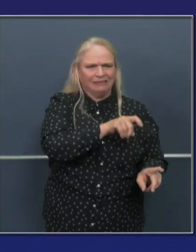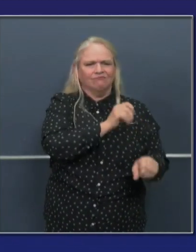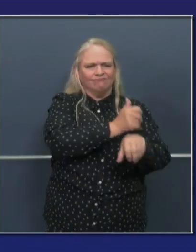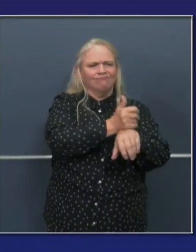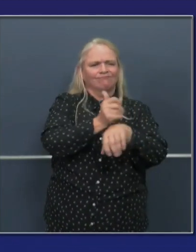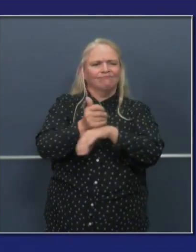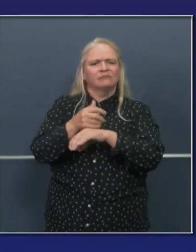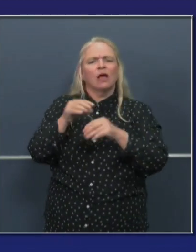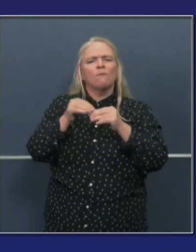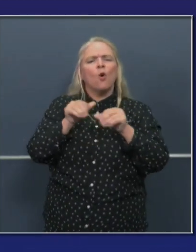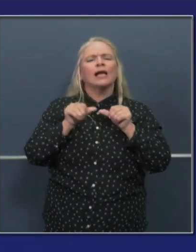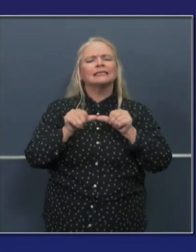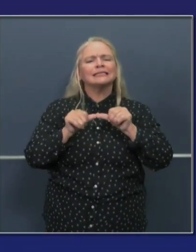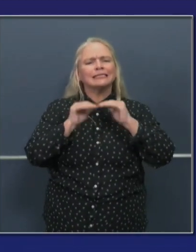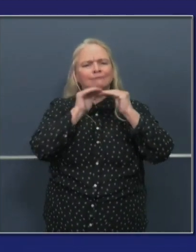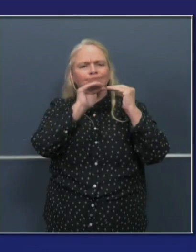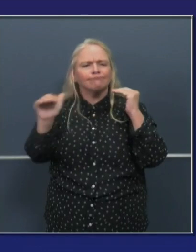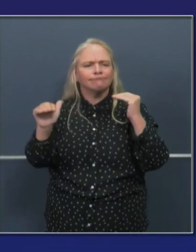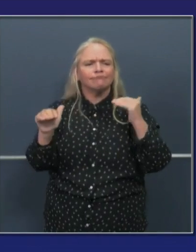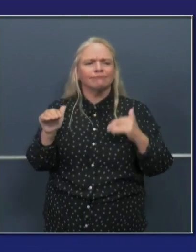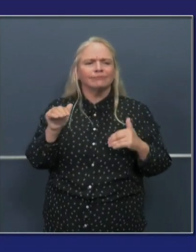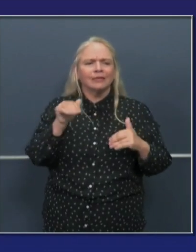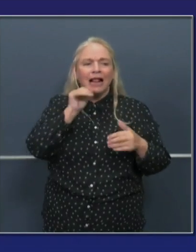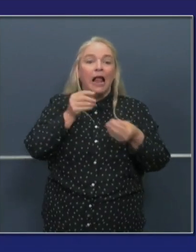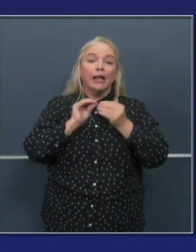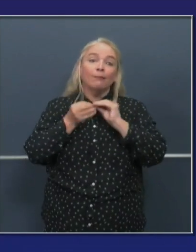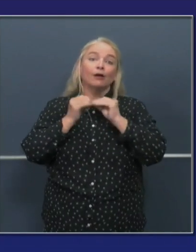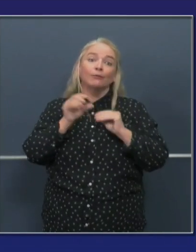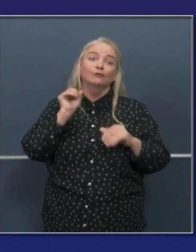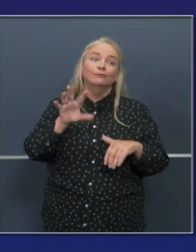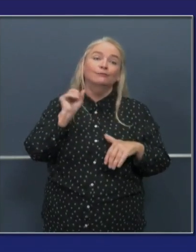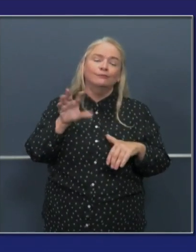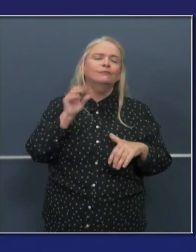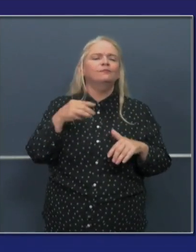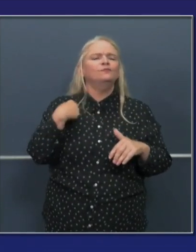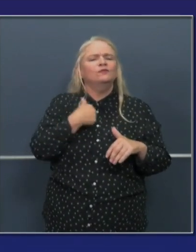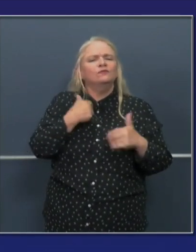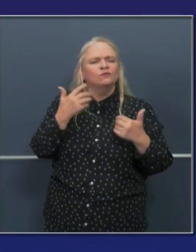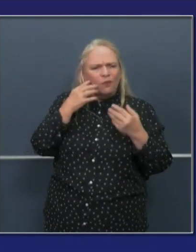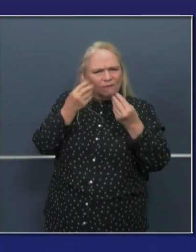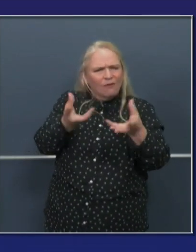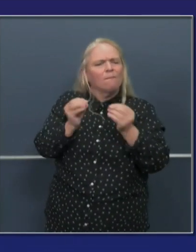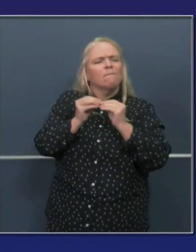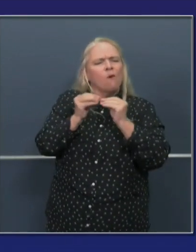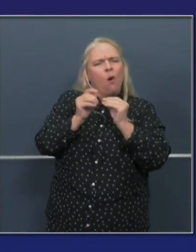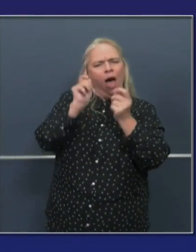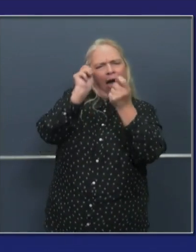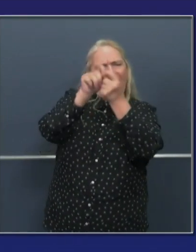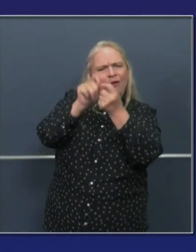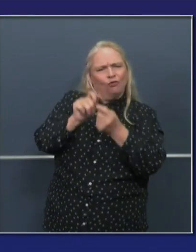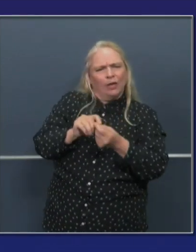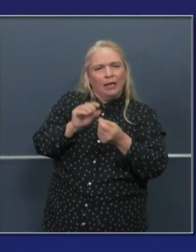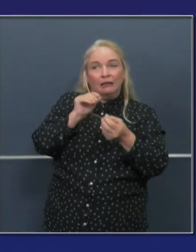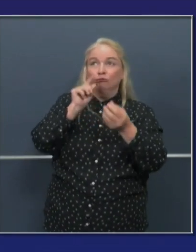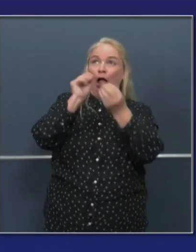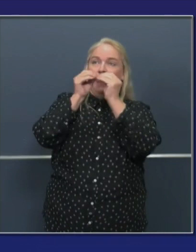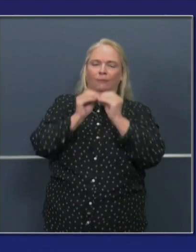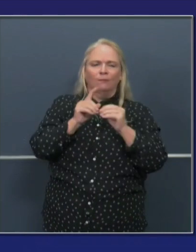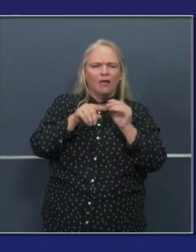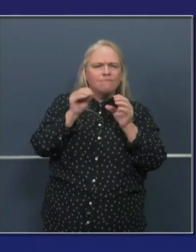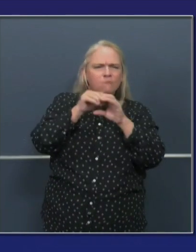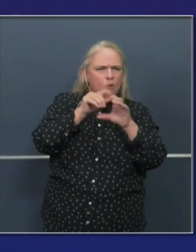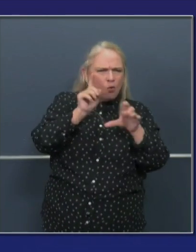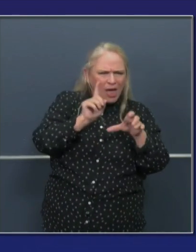consistent basis. So it's not just about the numbers. We can get caught up in just the aggregate, the numbers, but it's how we're testing, where we're